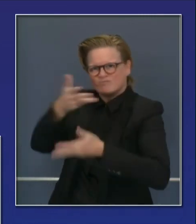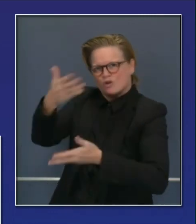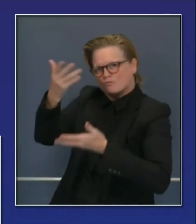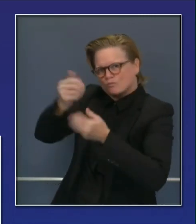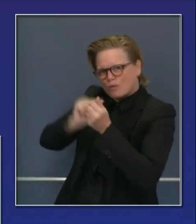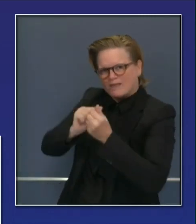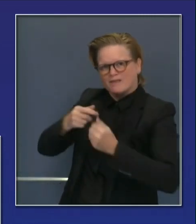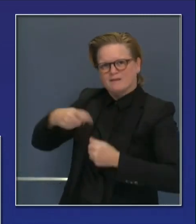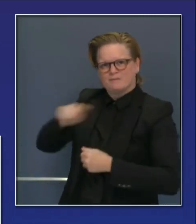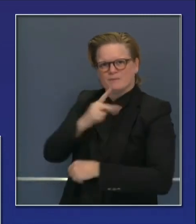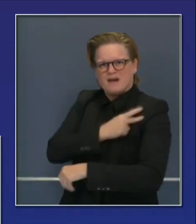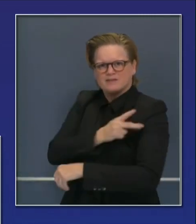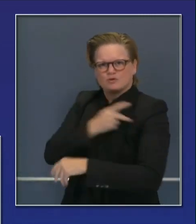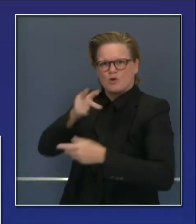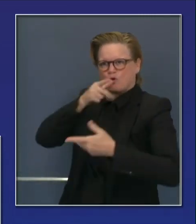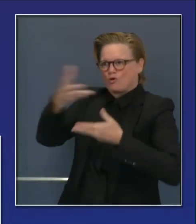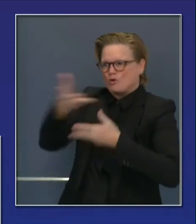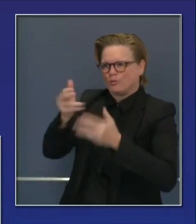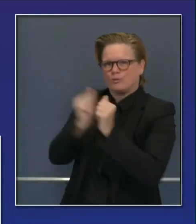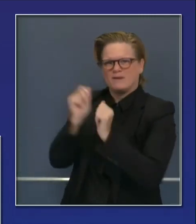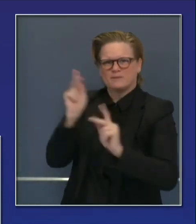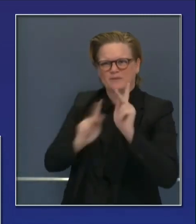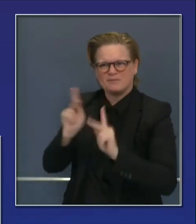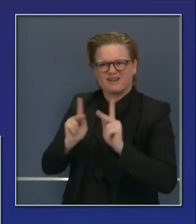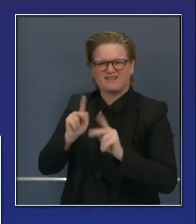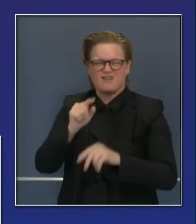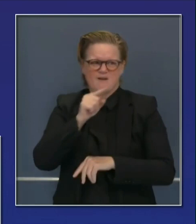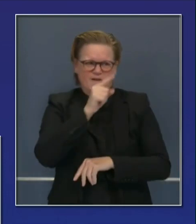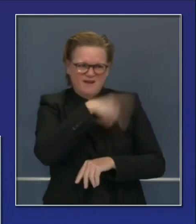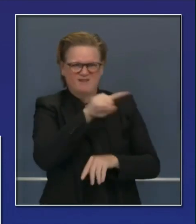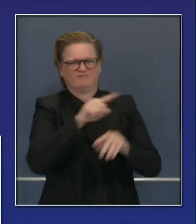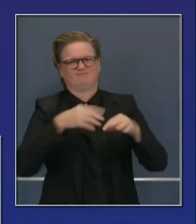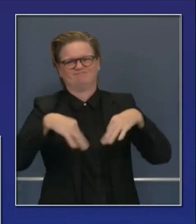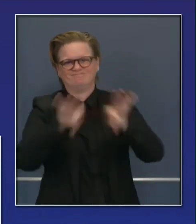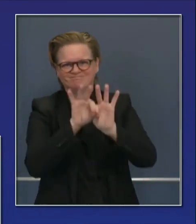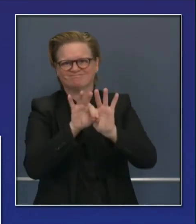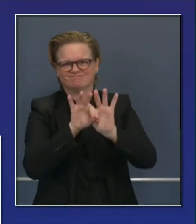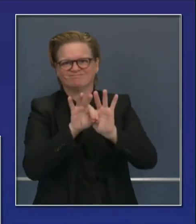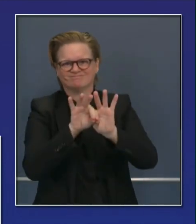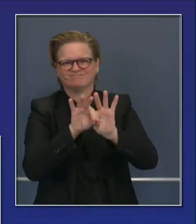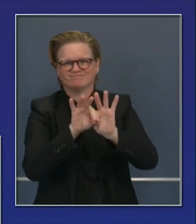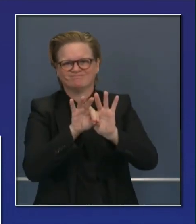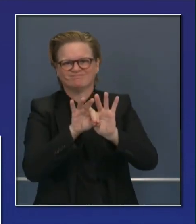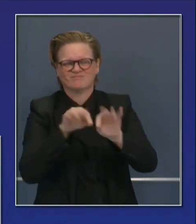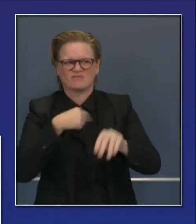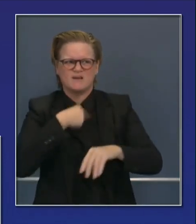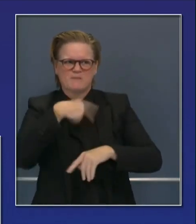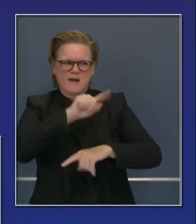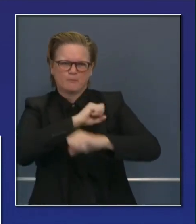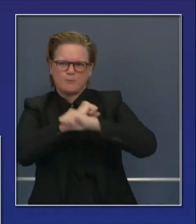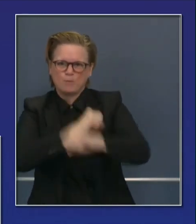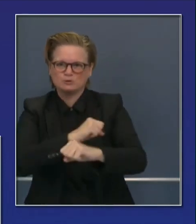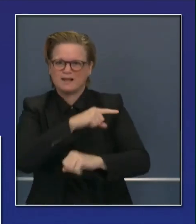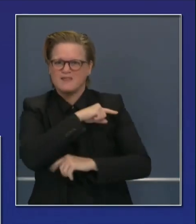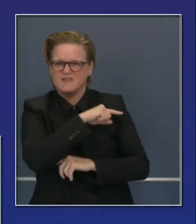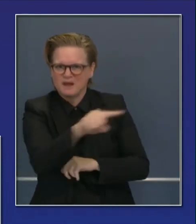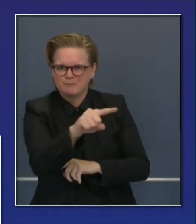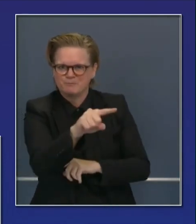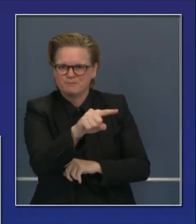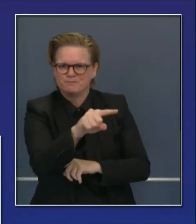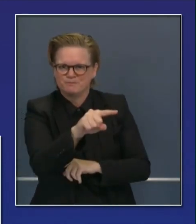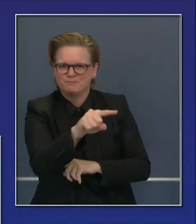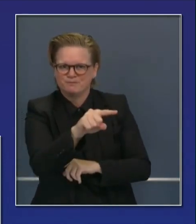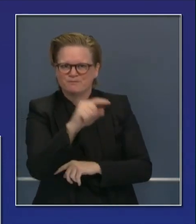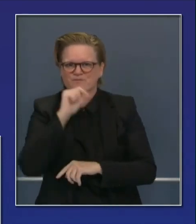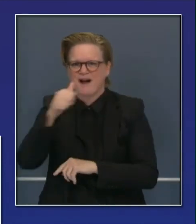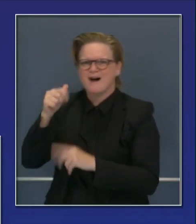frontline healthcare workers. And those are the folks that we must protect and we must prioritize moving forward. I